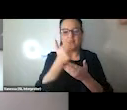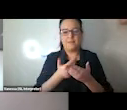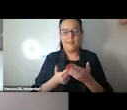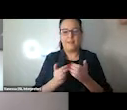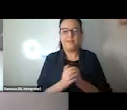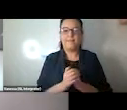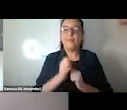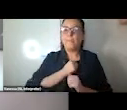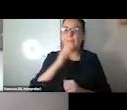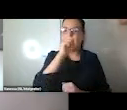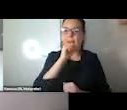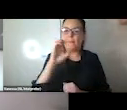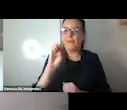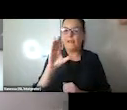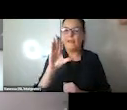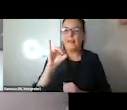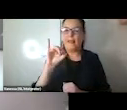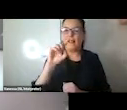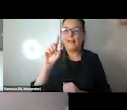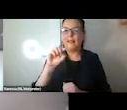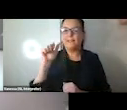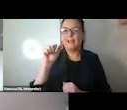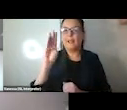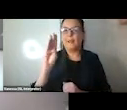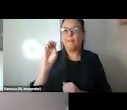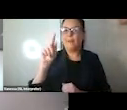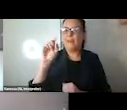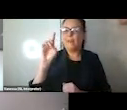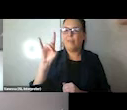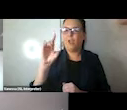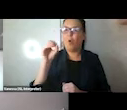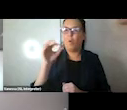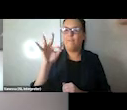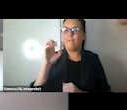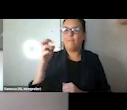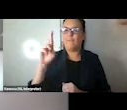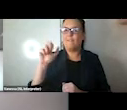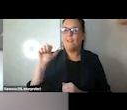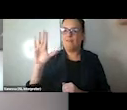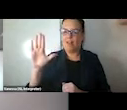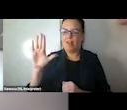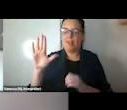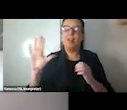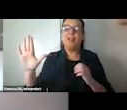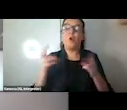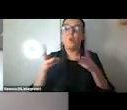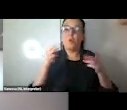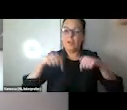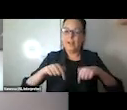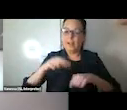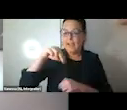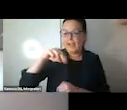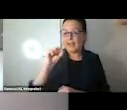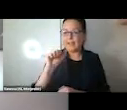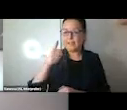My name is Elizabeth O'Farrell, and I work here at NSAI as a project manager for standards in